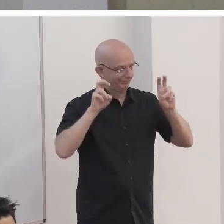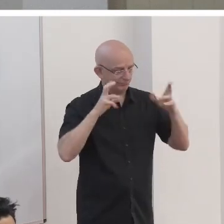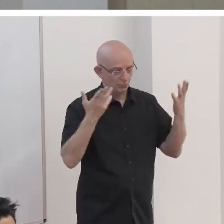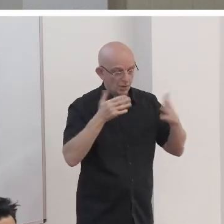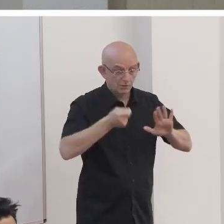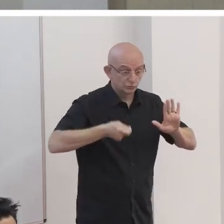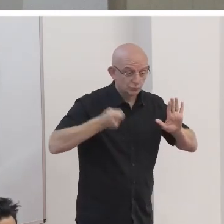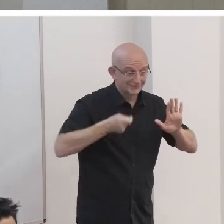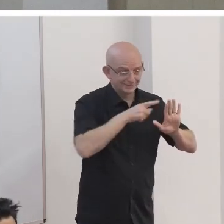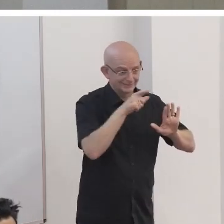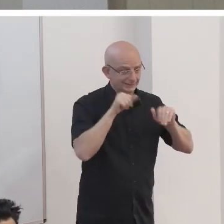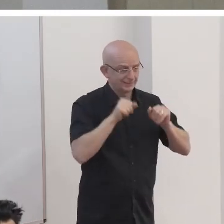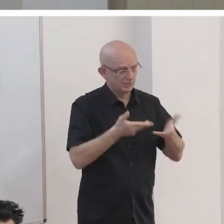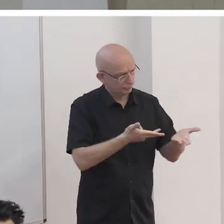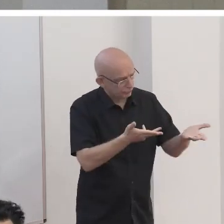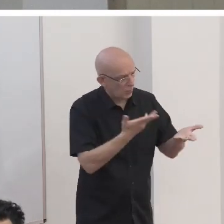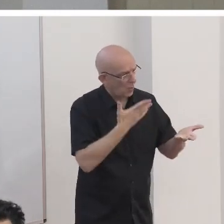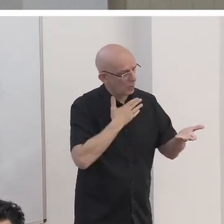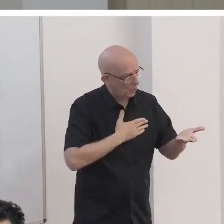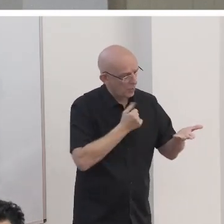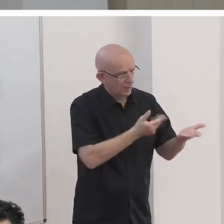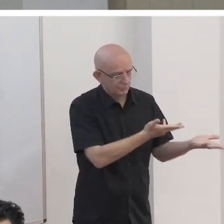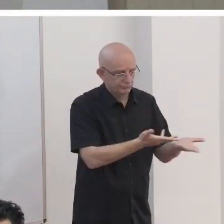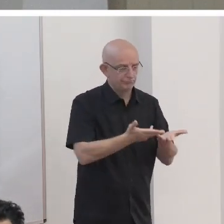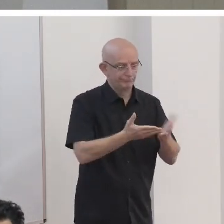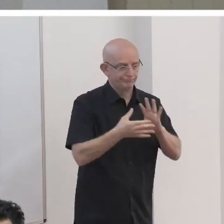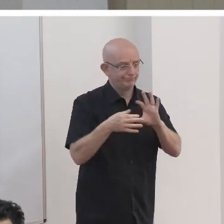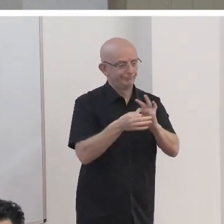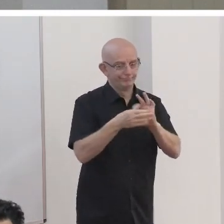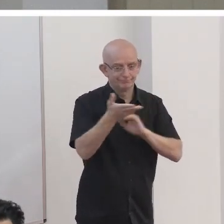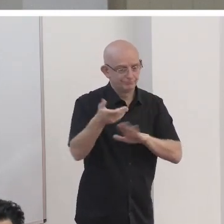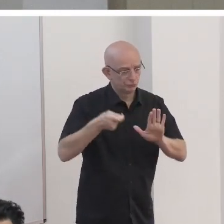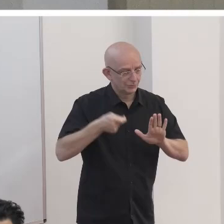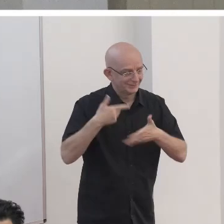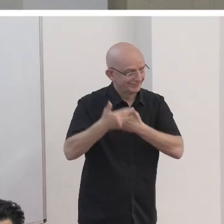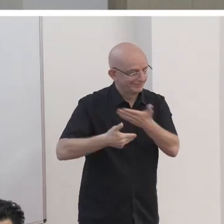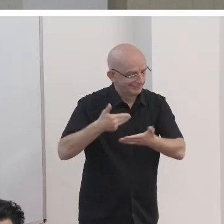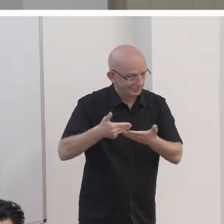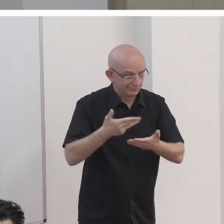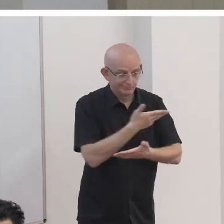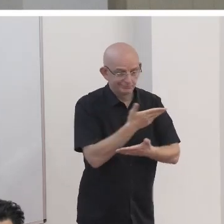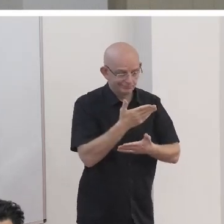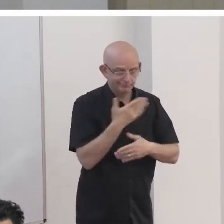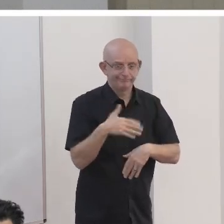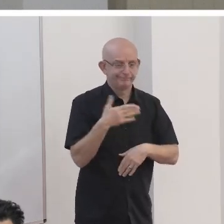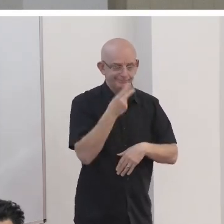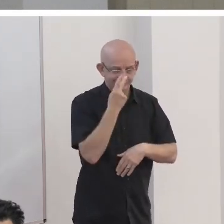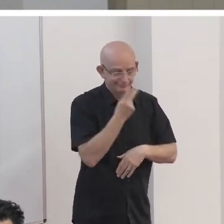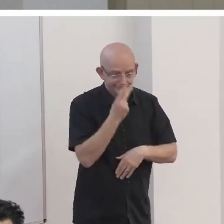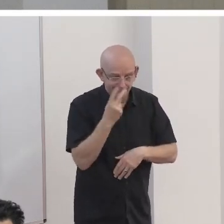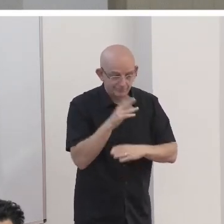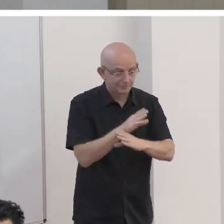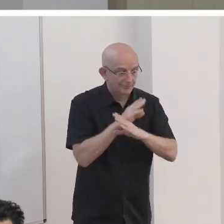the civil or the criminal justice system. And really to understand Article 13 is to understand the interdependence